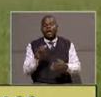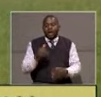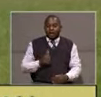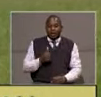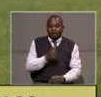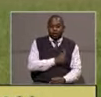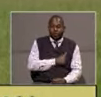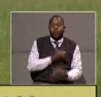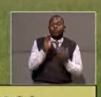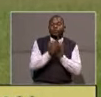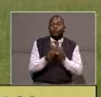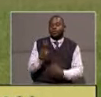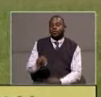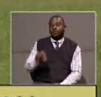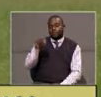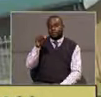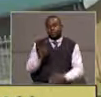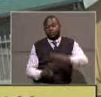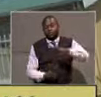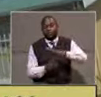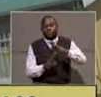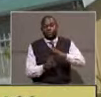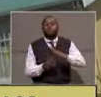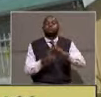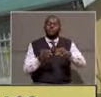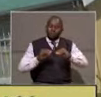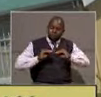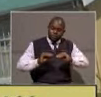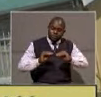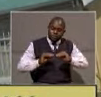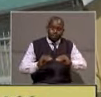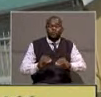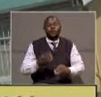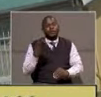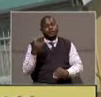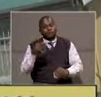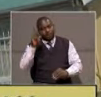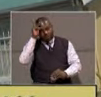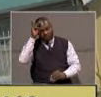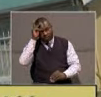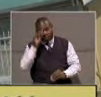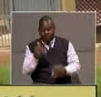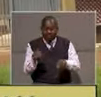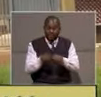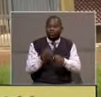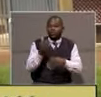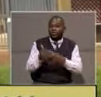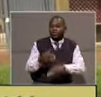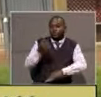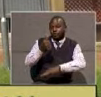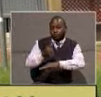Northern Uganda, Kalongo Technical Institute will equip the learners with hands-on skills, even for neighboring districts of